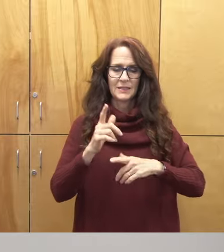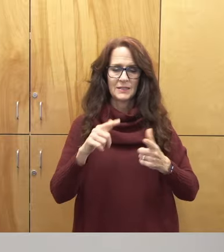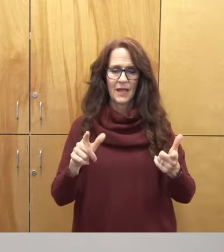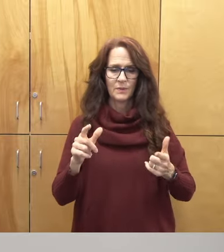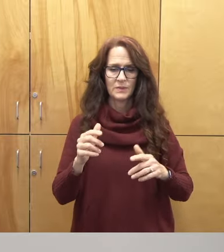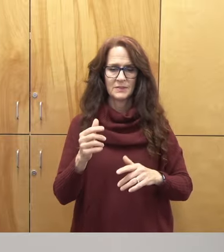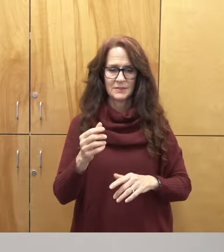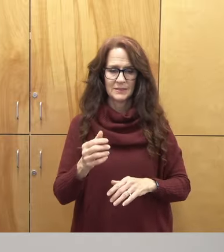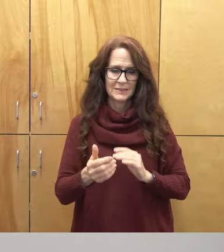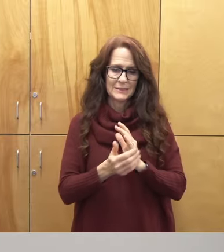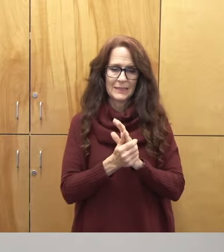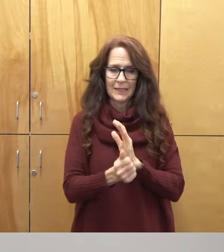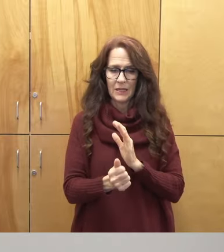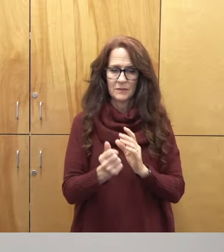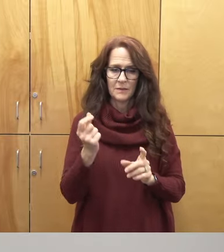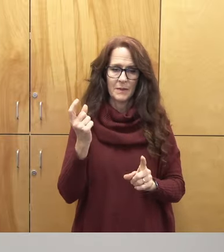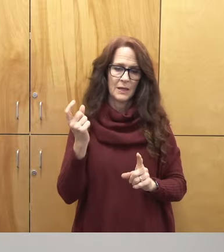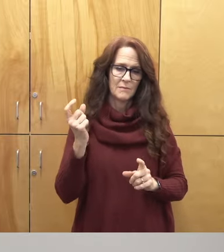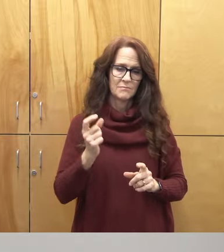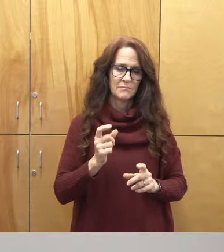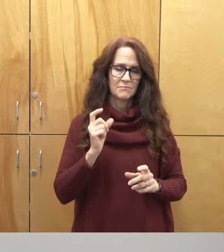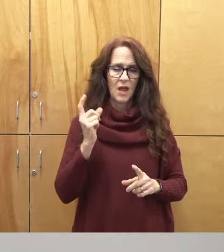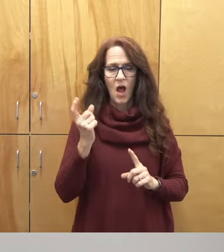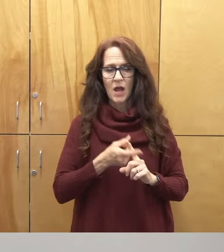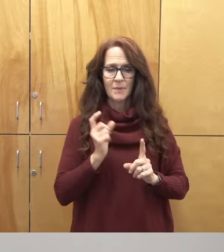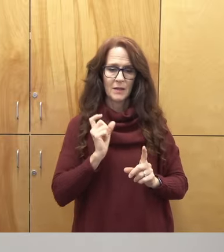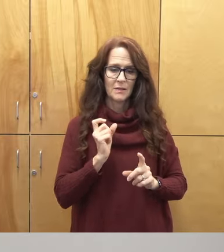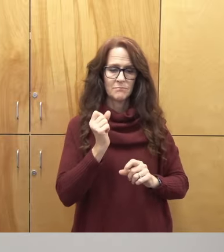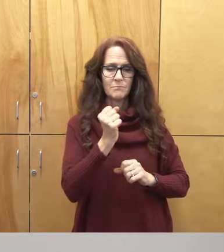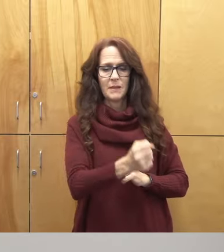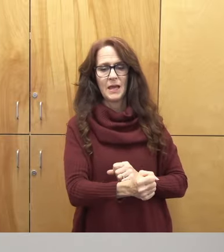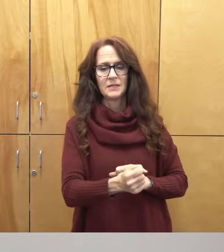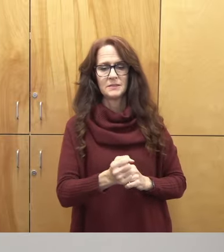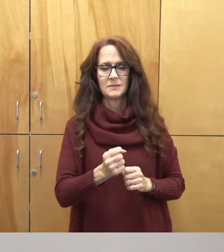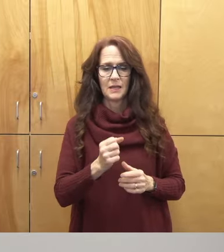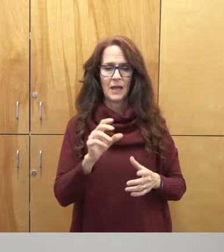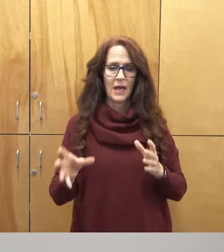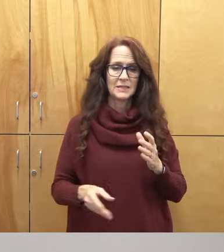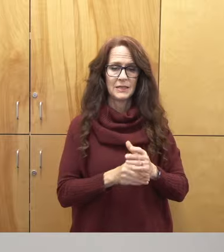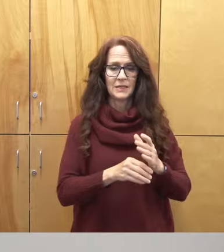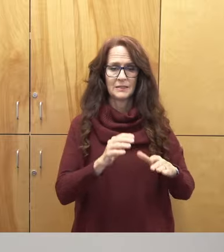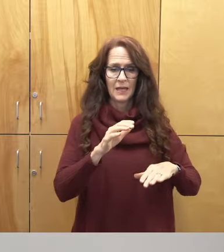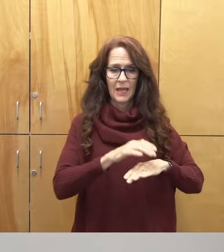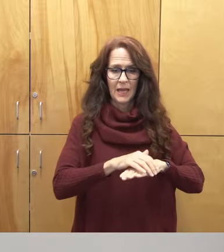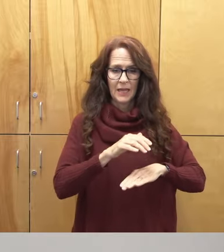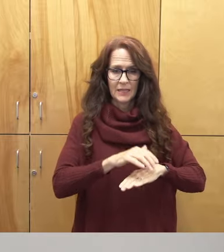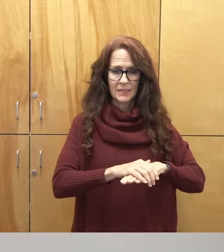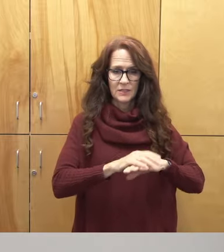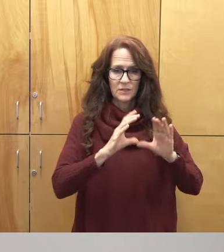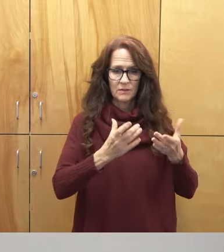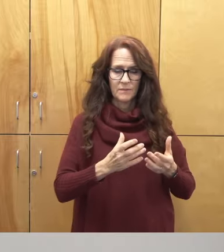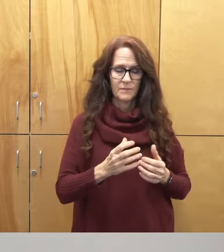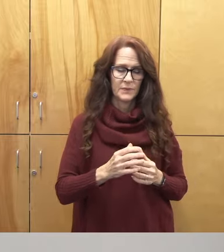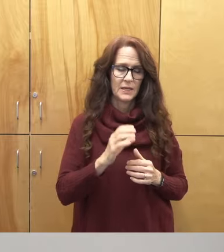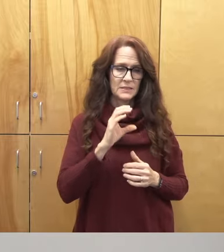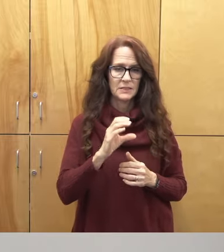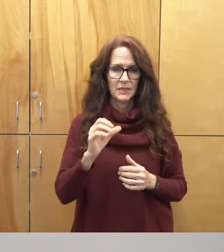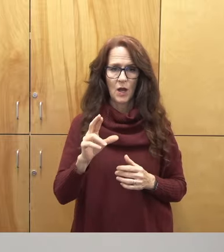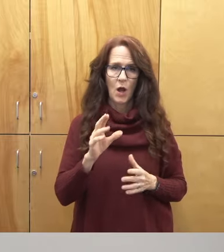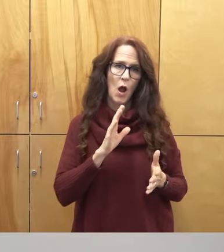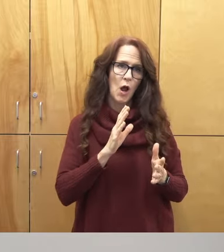will be automatically placed in an additional English course in middle school, what's titled as CCR, College Career Readiness